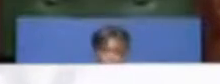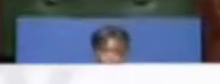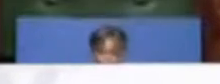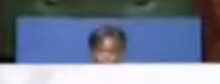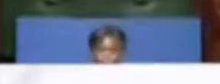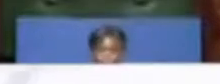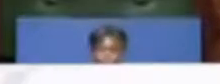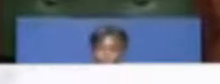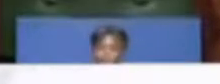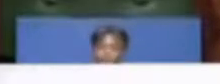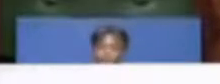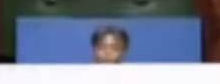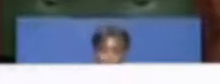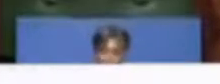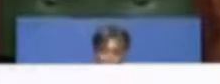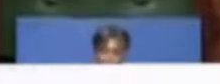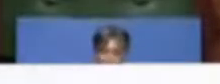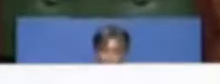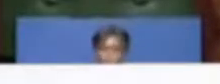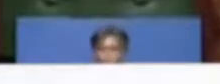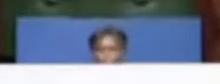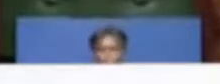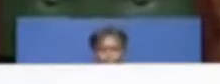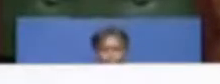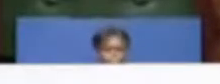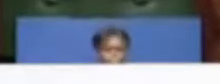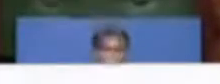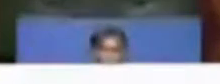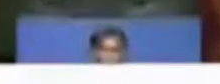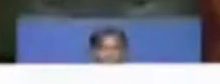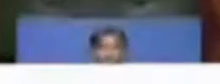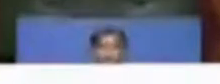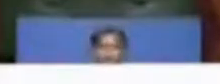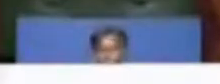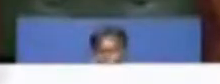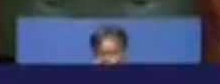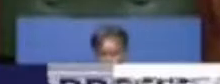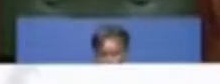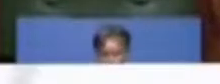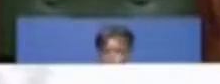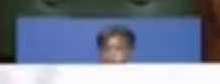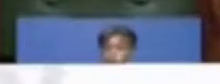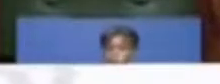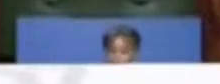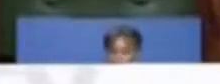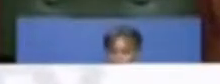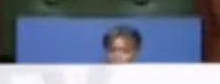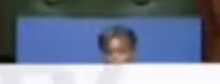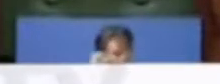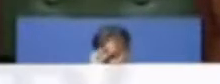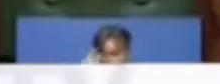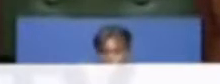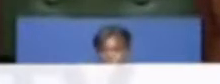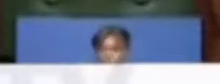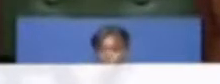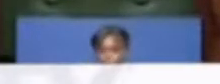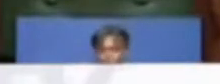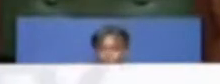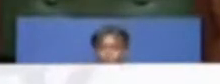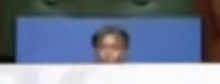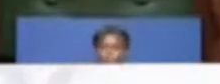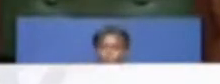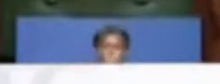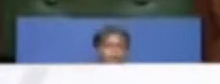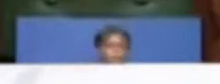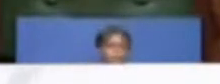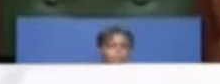our forefathers bequeathed us our homeland and nation. The government of Kenya will do everything possible